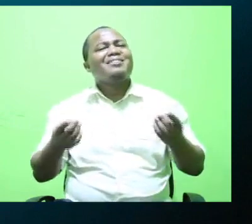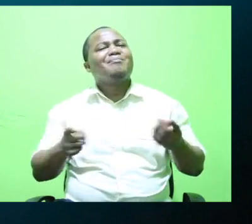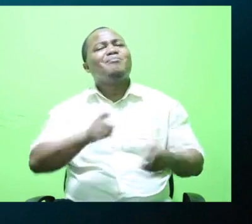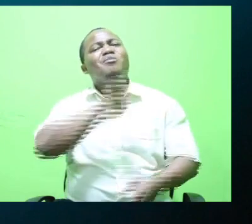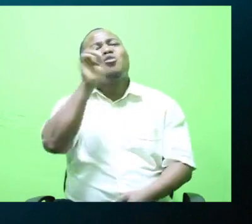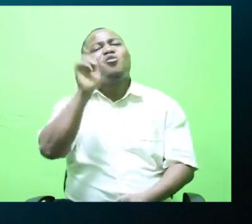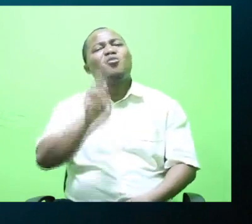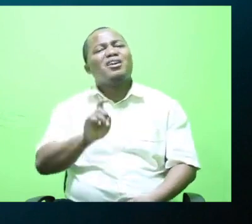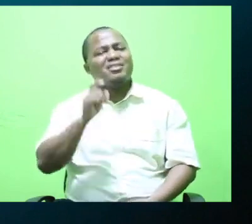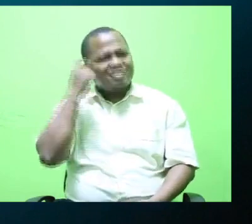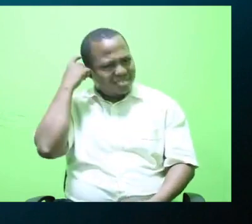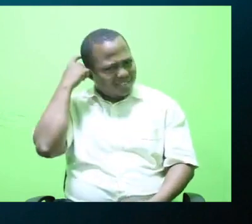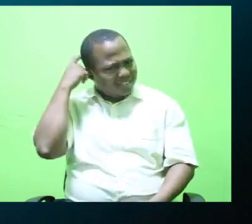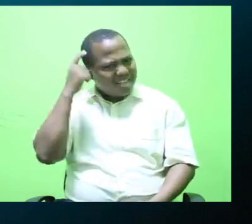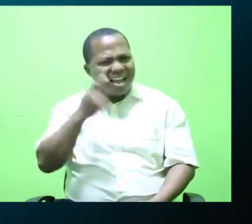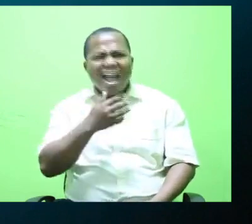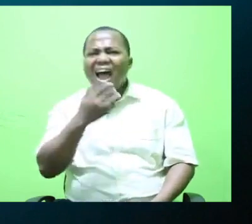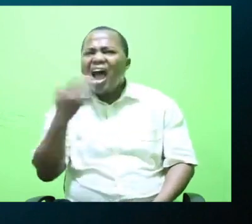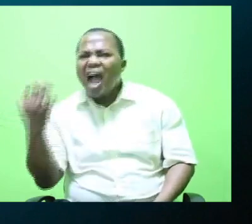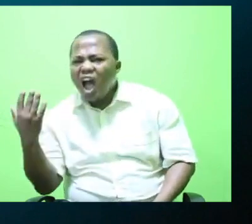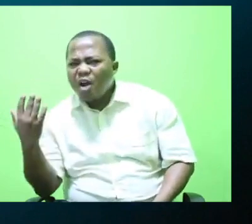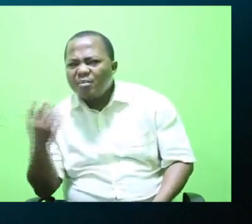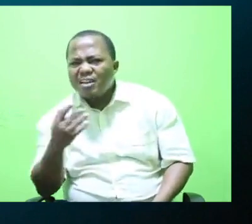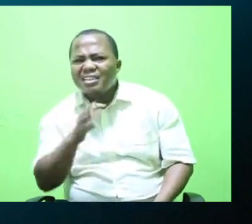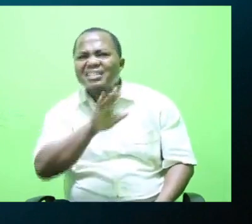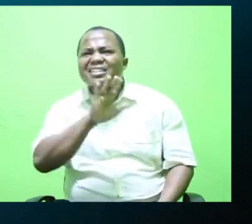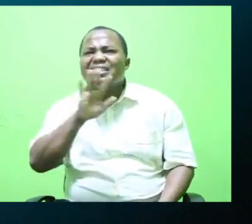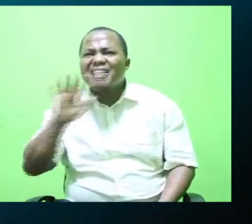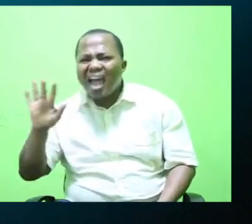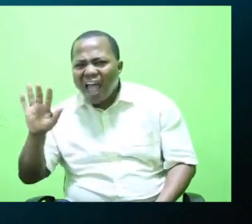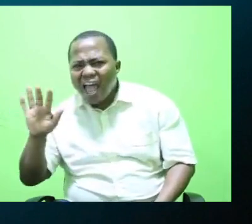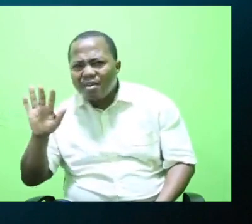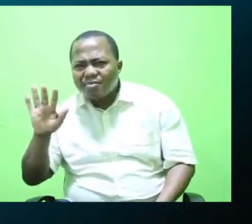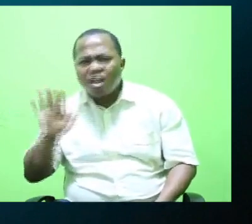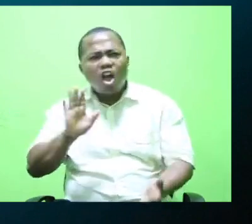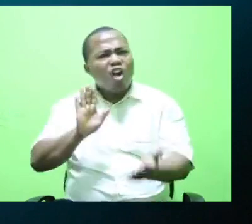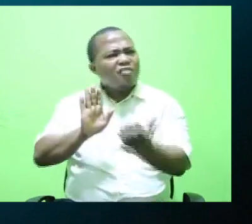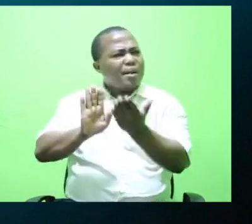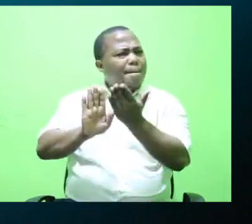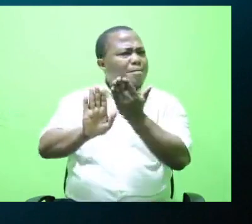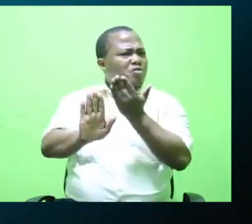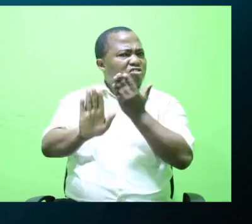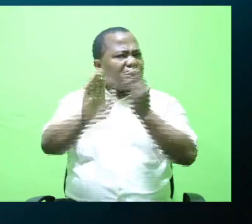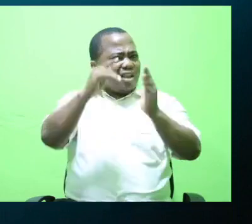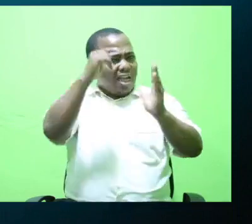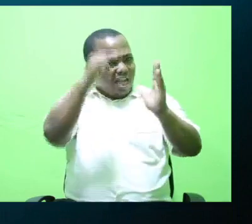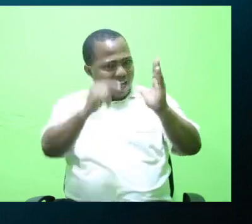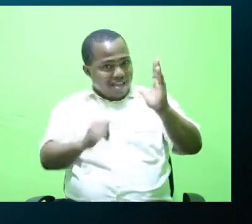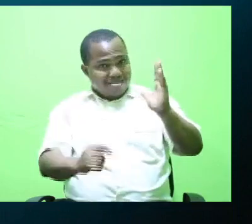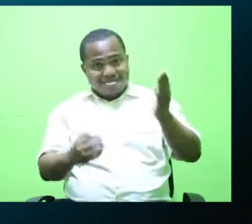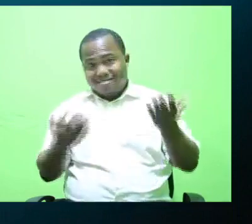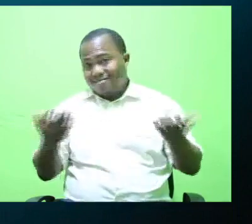question. How many types of immunity are there?